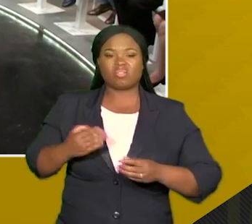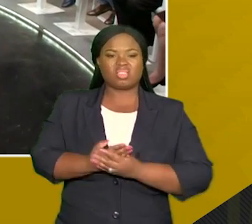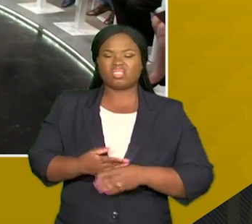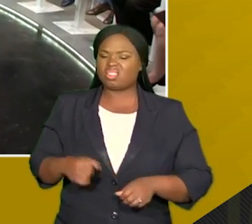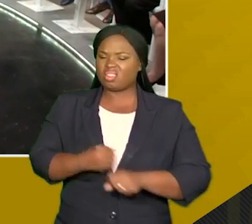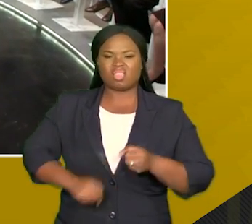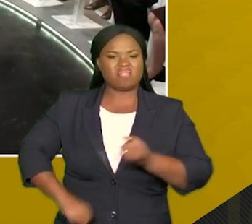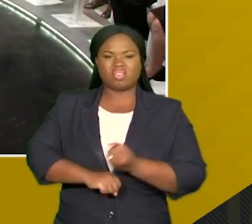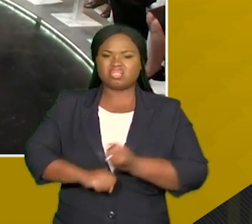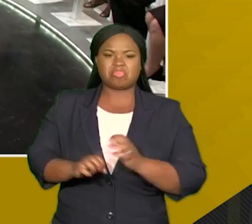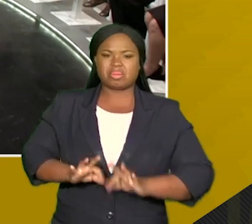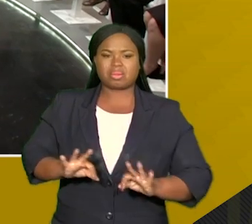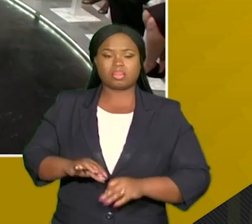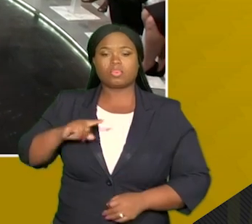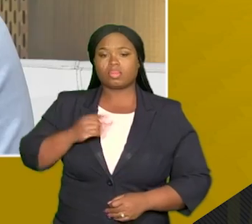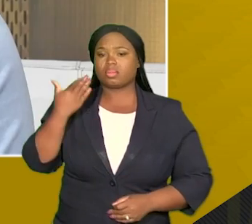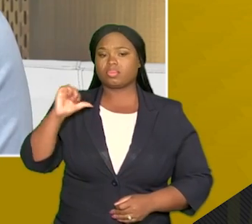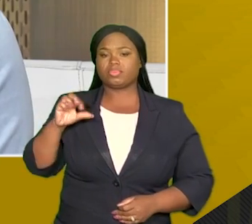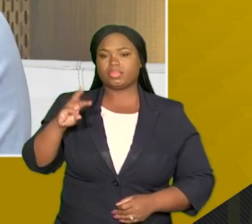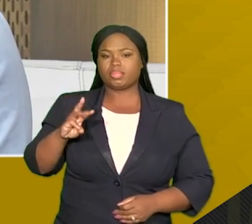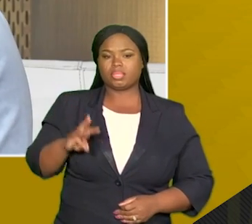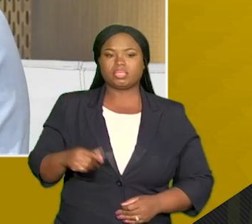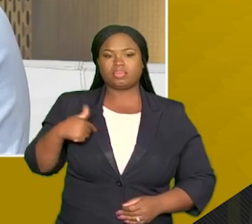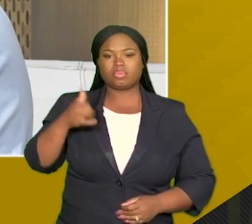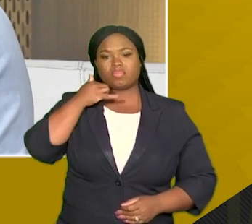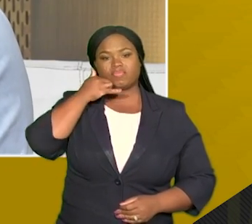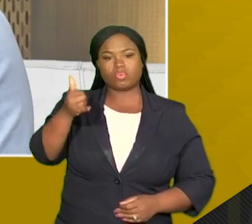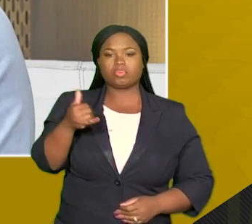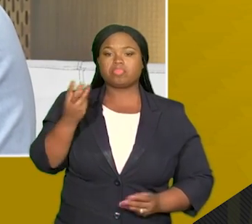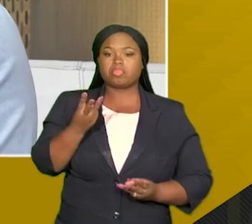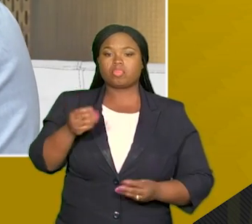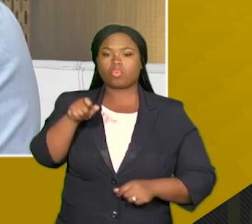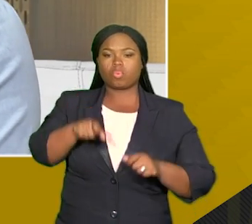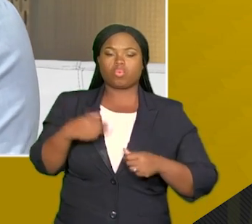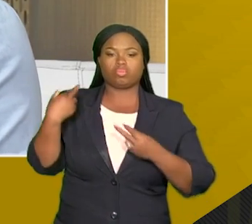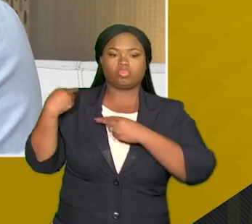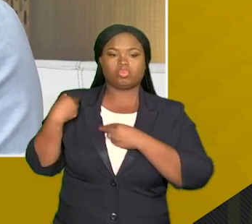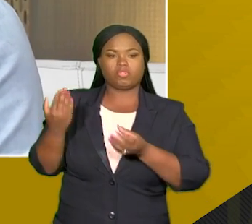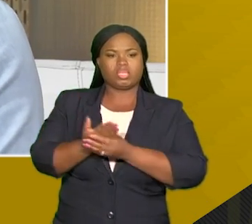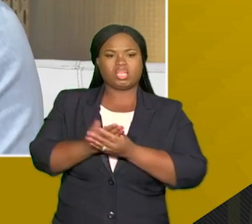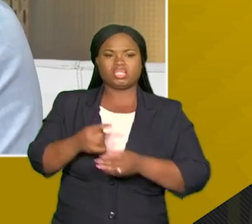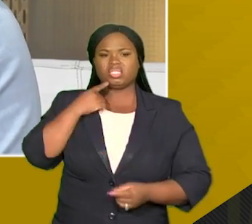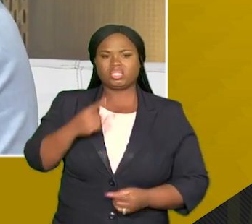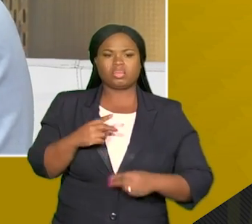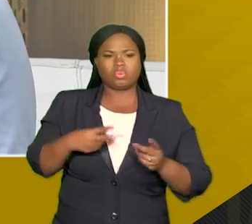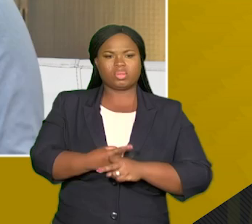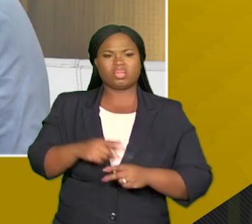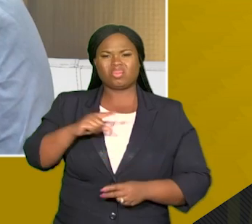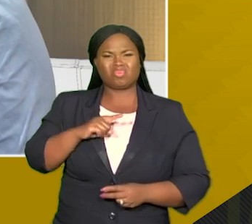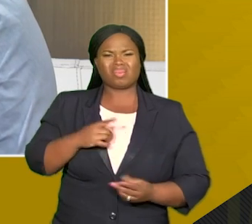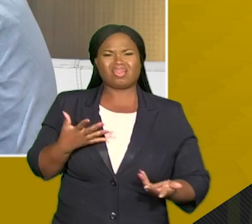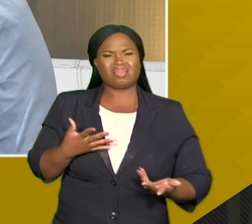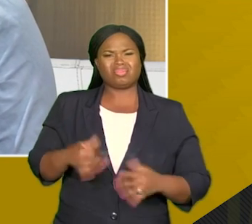Gamura. Like, so last week Thursday, no phone number to for Farah case. I'm sorry, I don't want Farah case. File on AK. What's